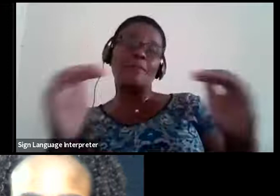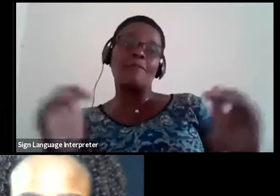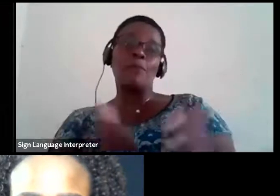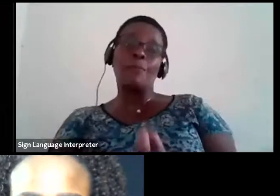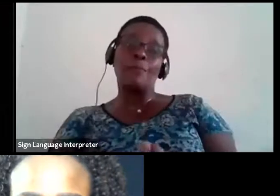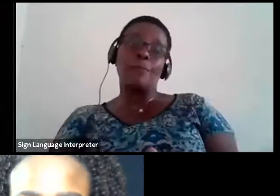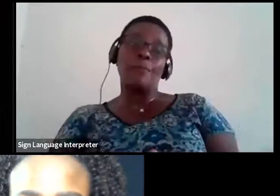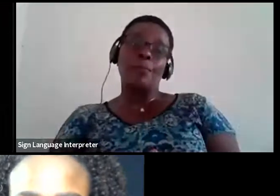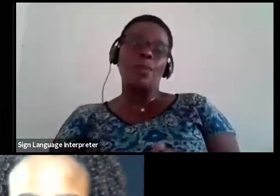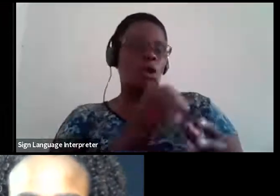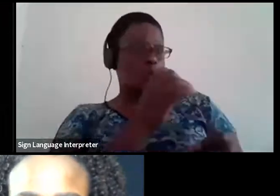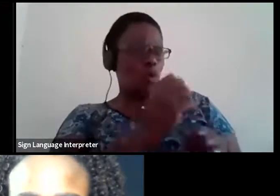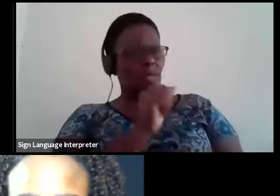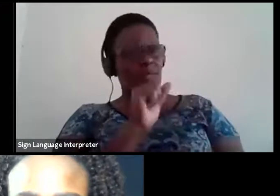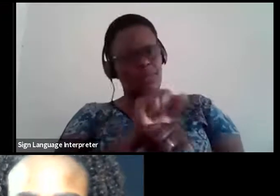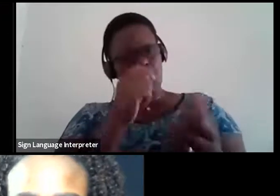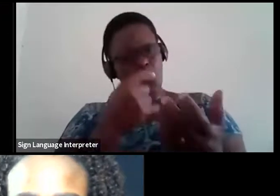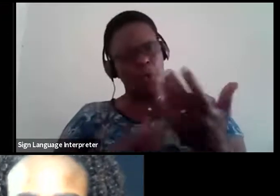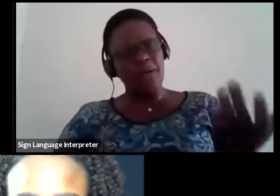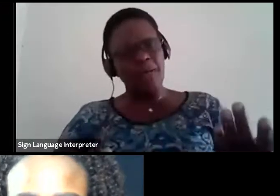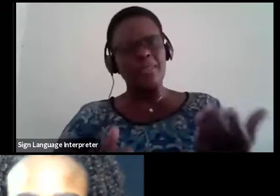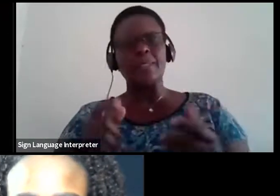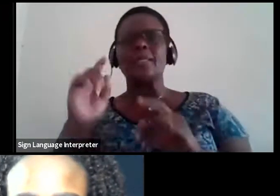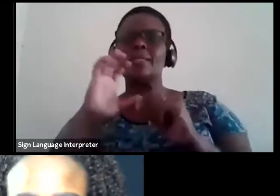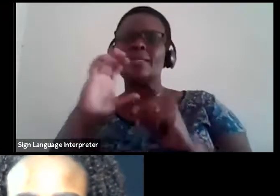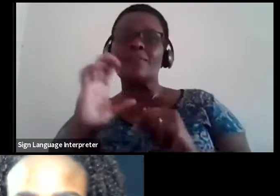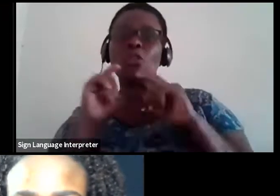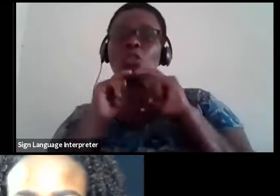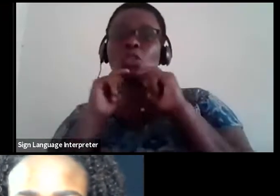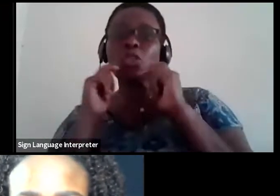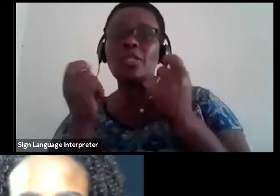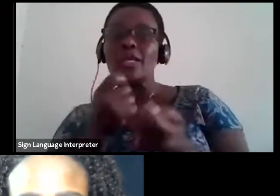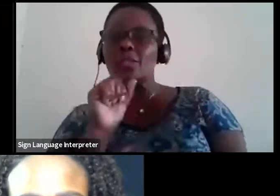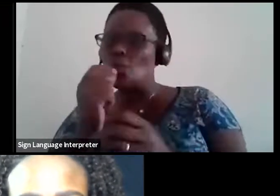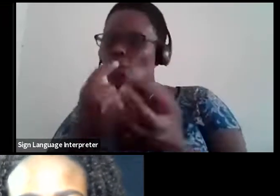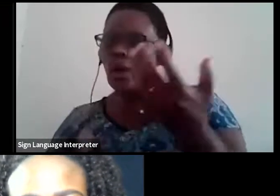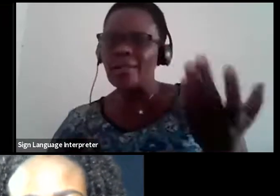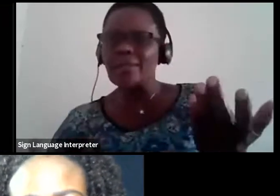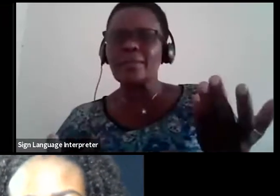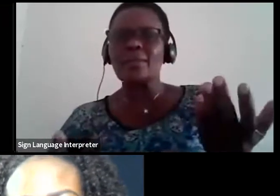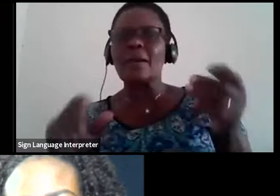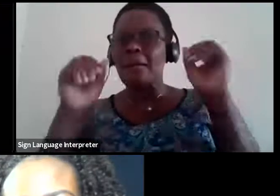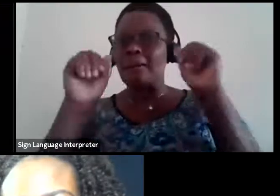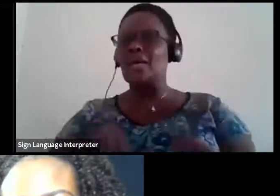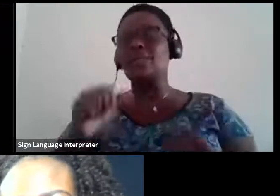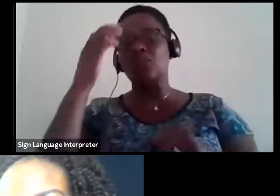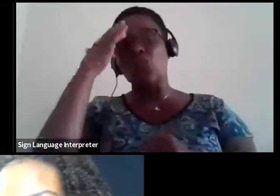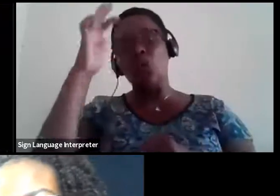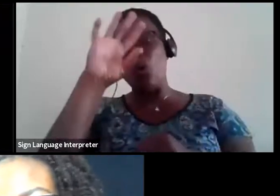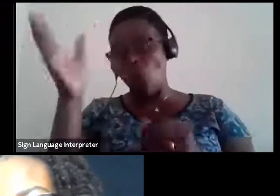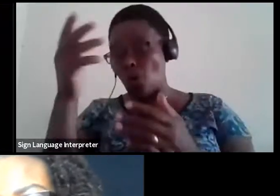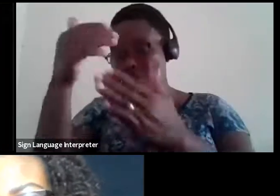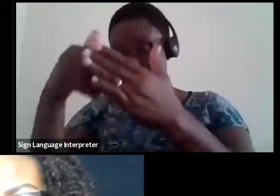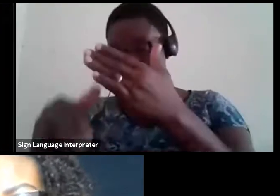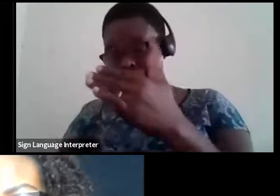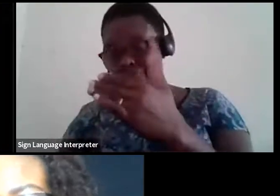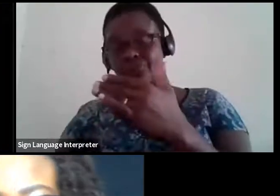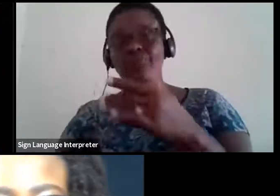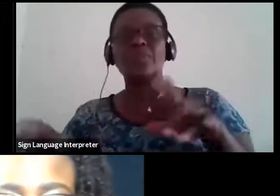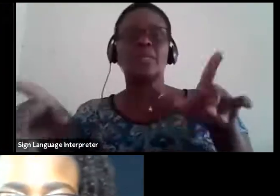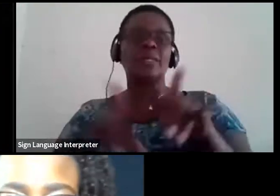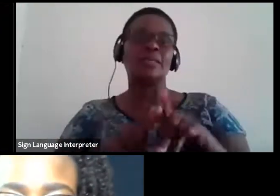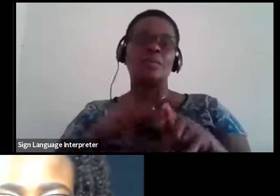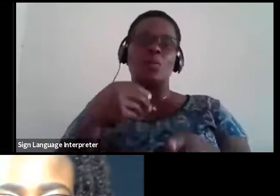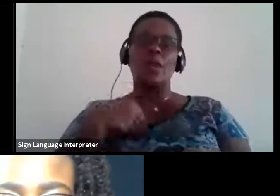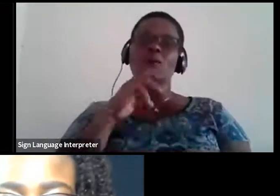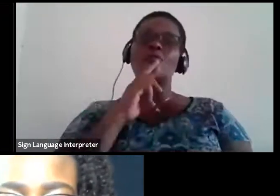about it? What are civil society doing about it? Another thing I would say, it's very commendable that we have Reporti, we have T, we